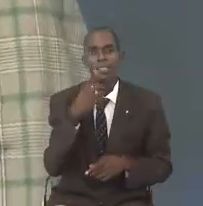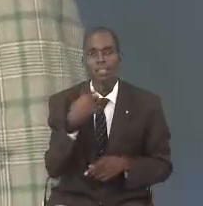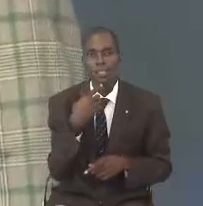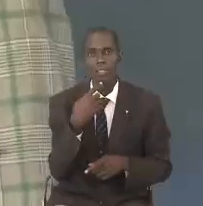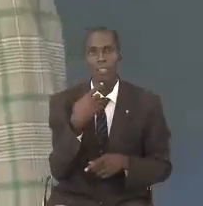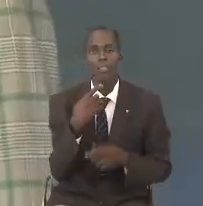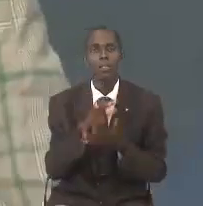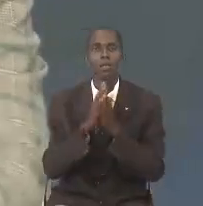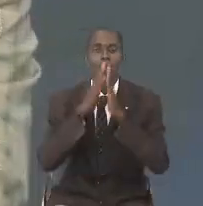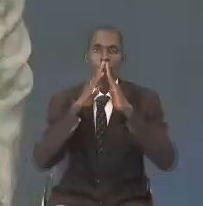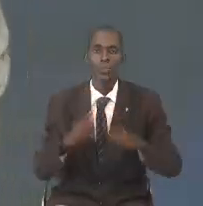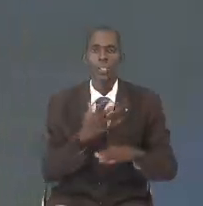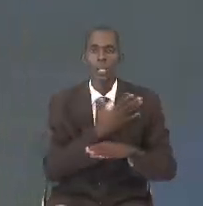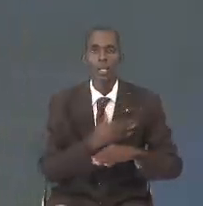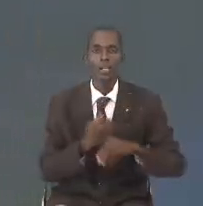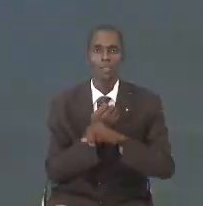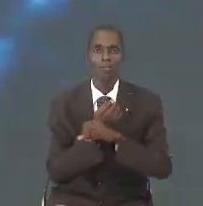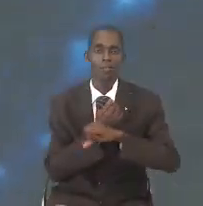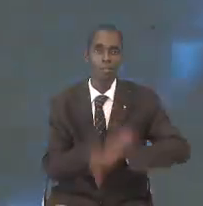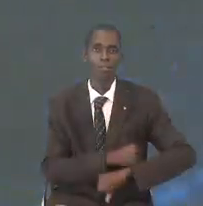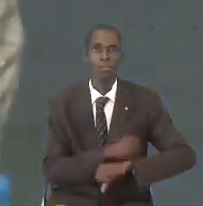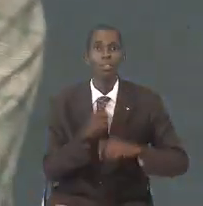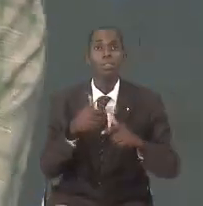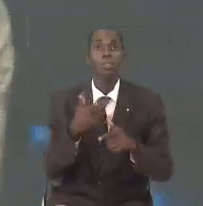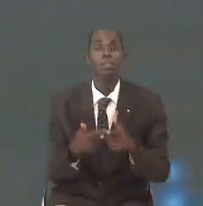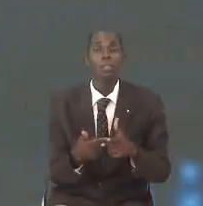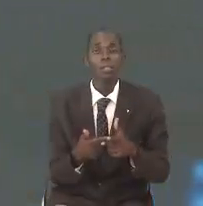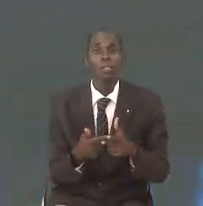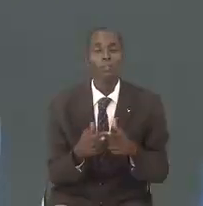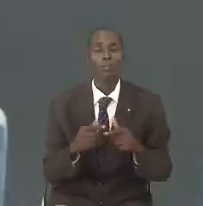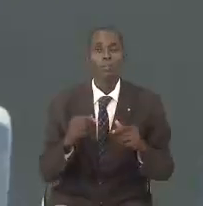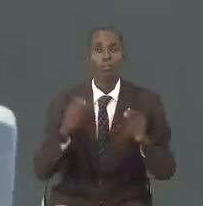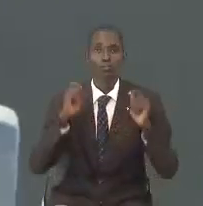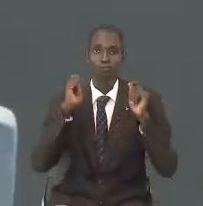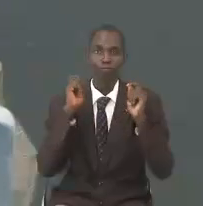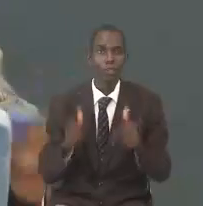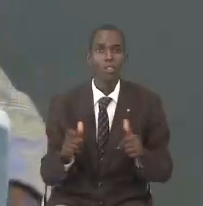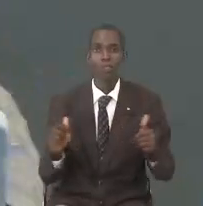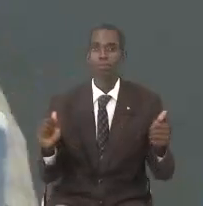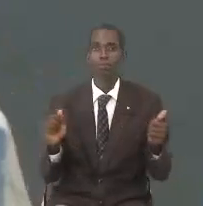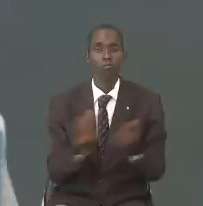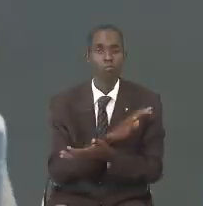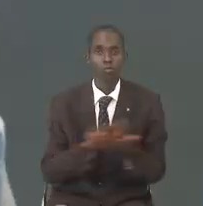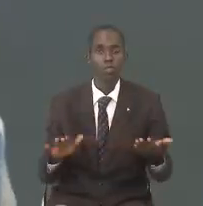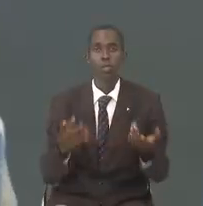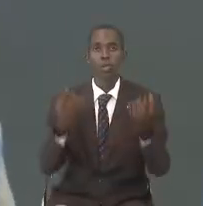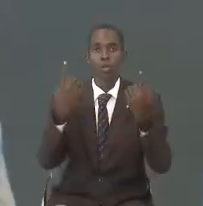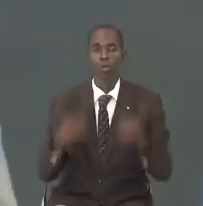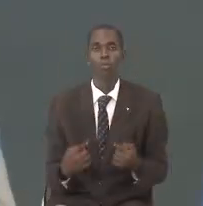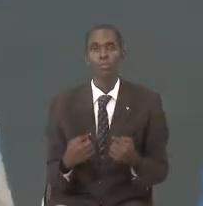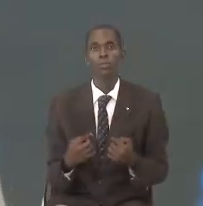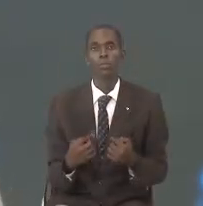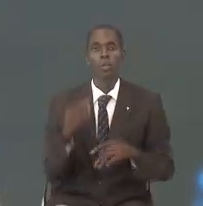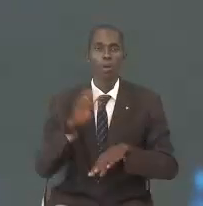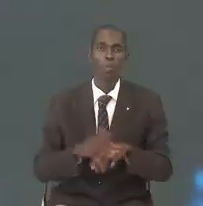and safety, then sudden destruction cometh